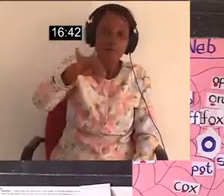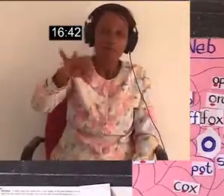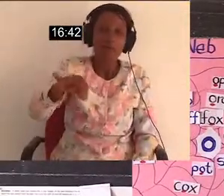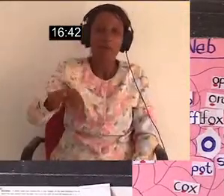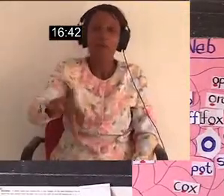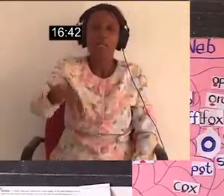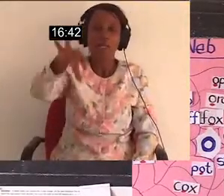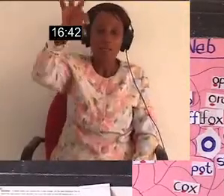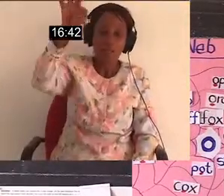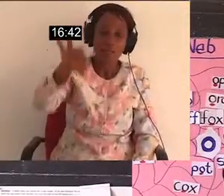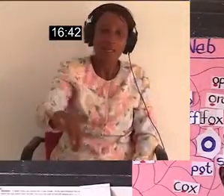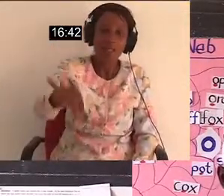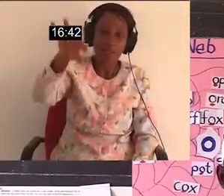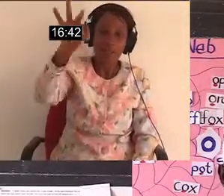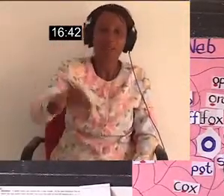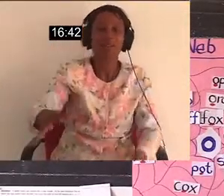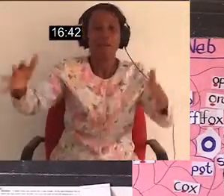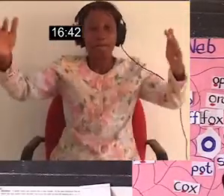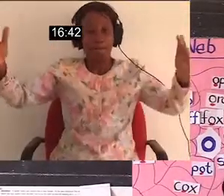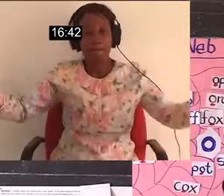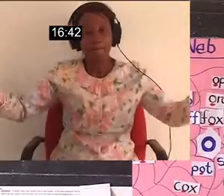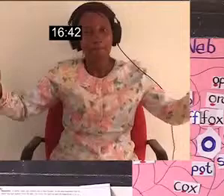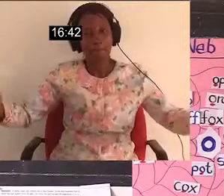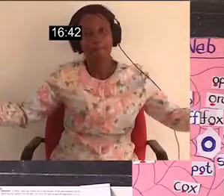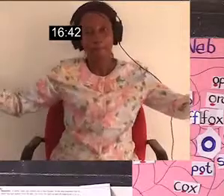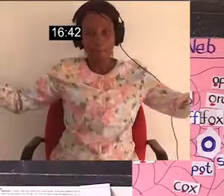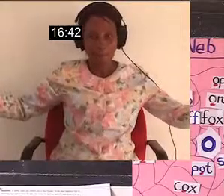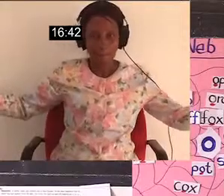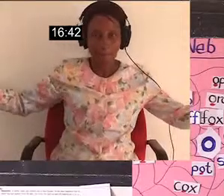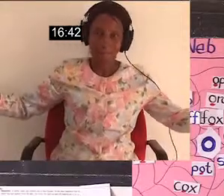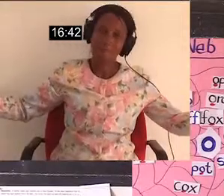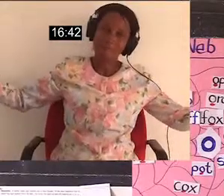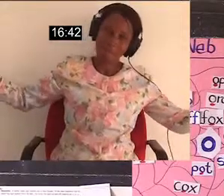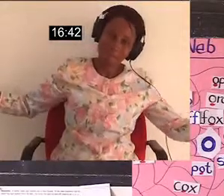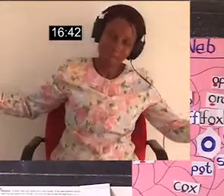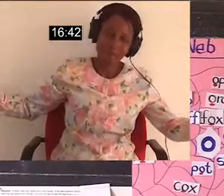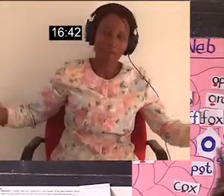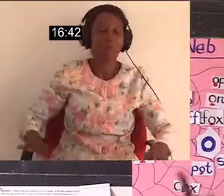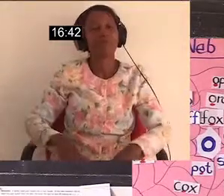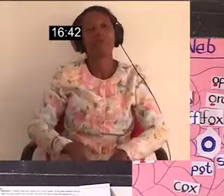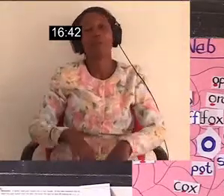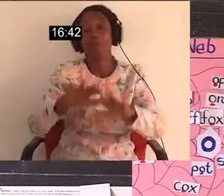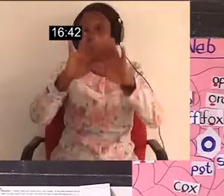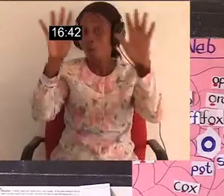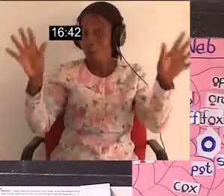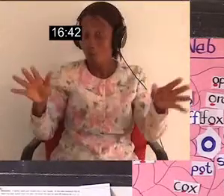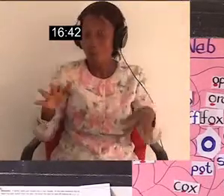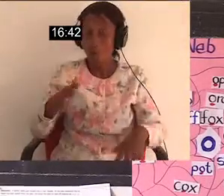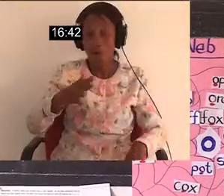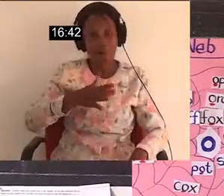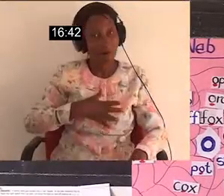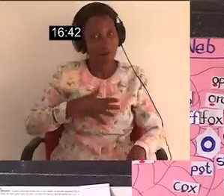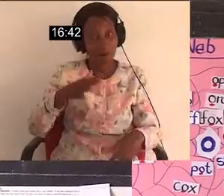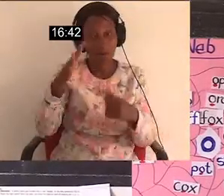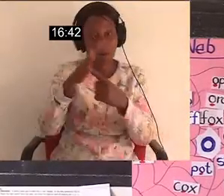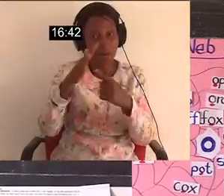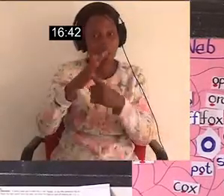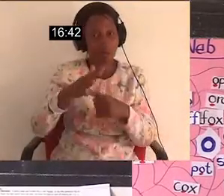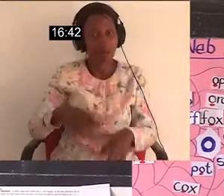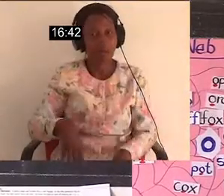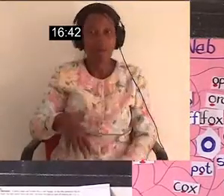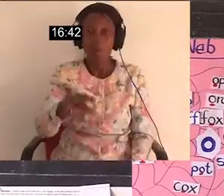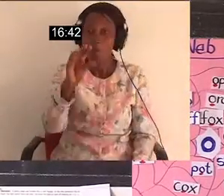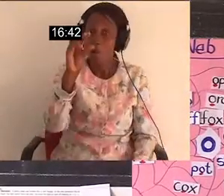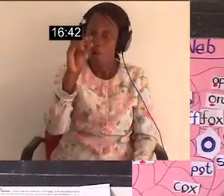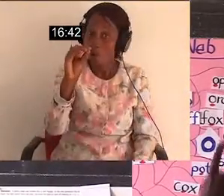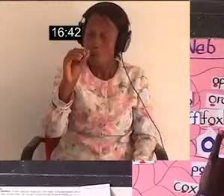bigger and bigger. And this oh also, all the sounds are important. Take note, this